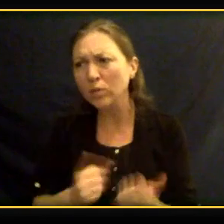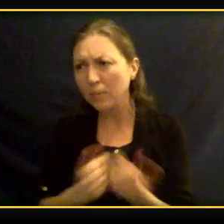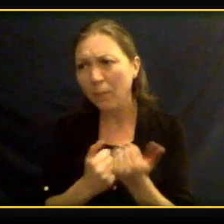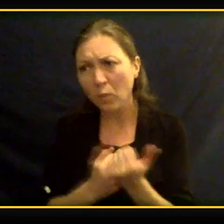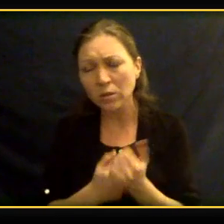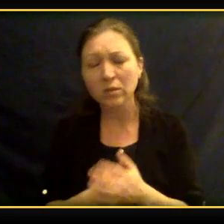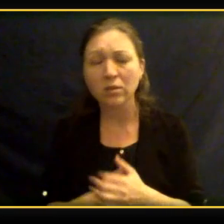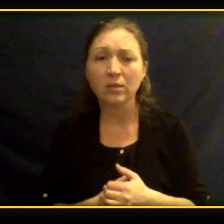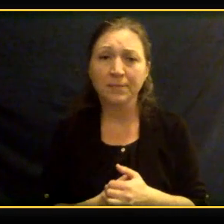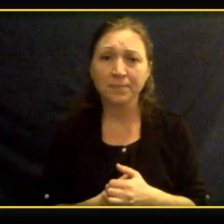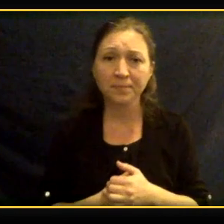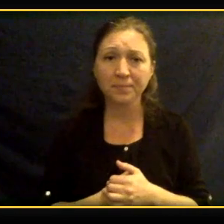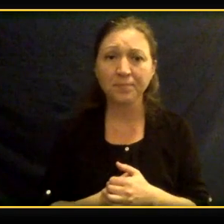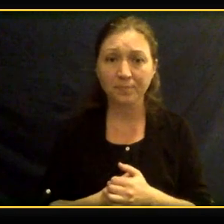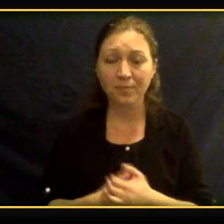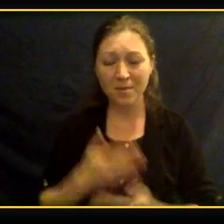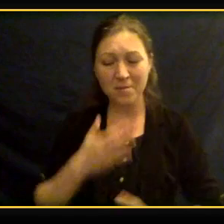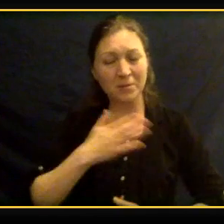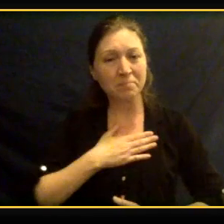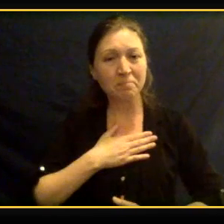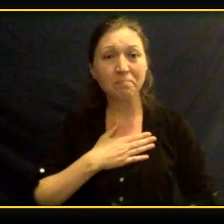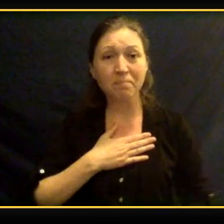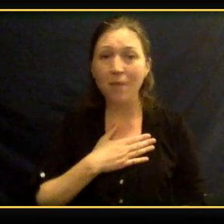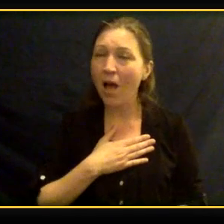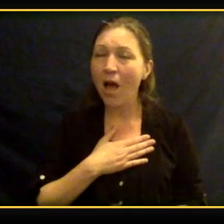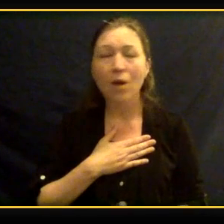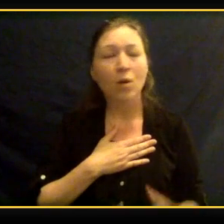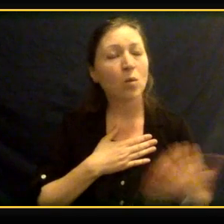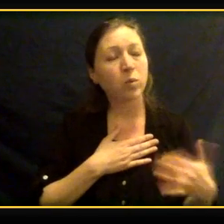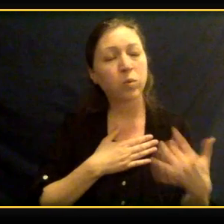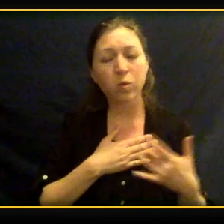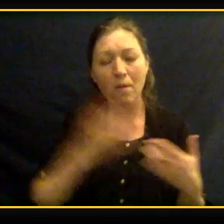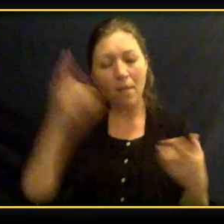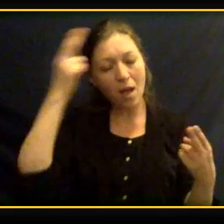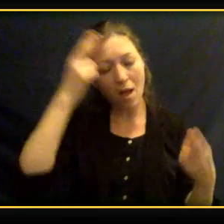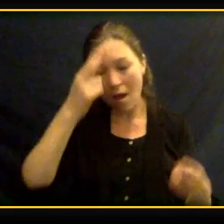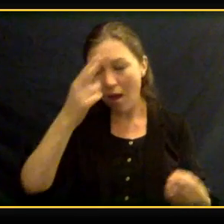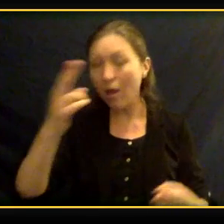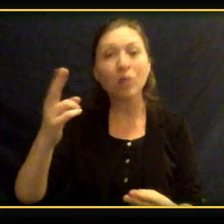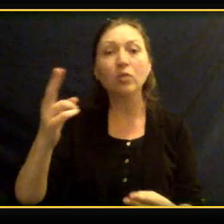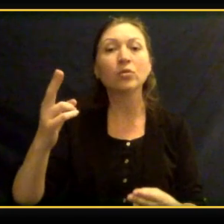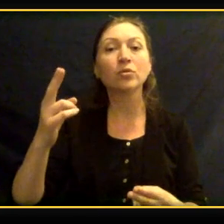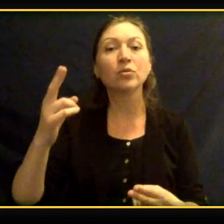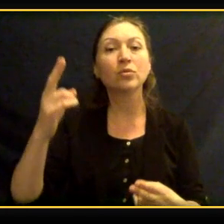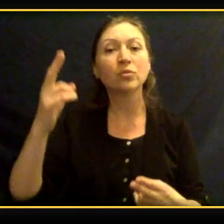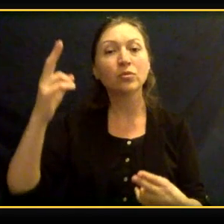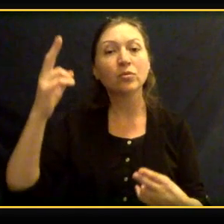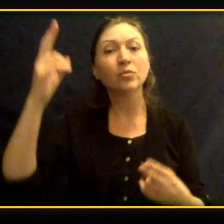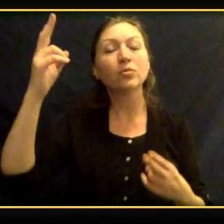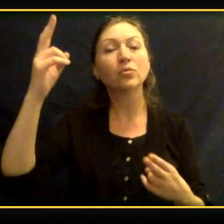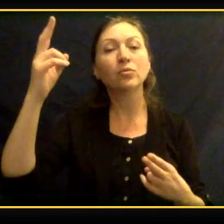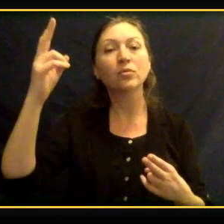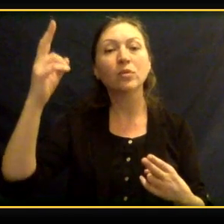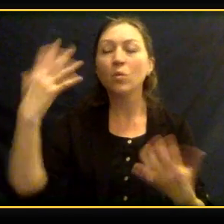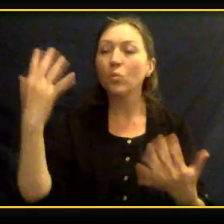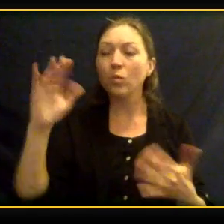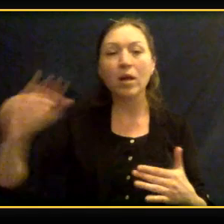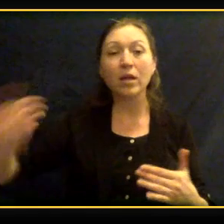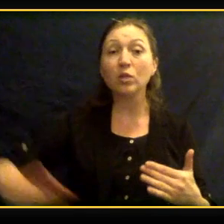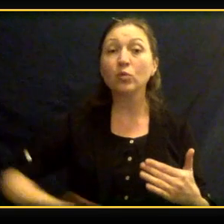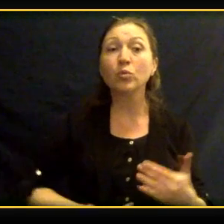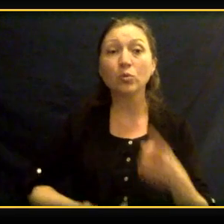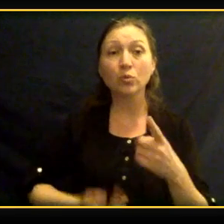It is now my deepest honor and privilege to introduce to you Judy